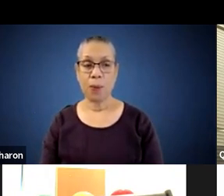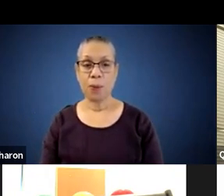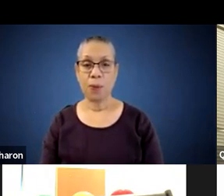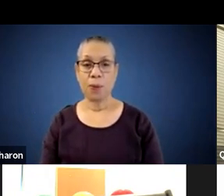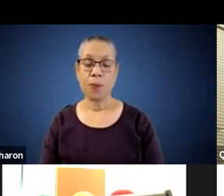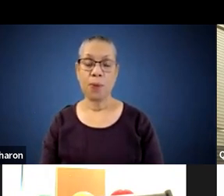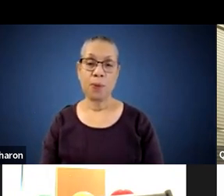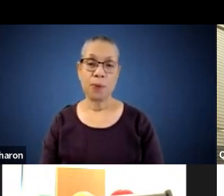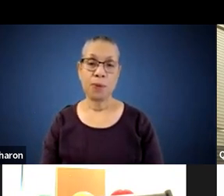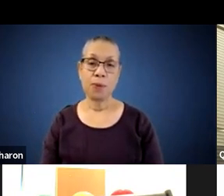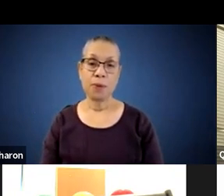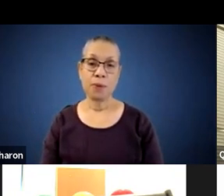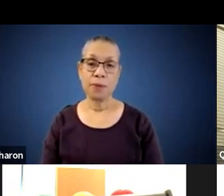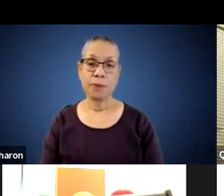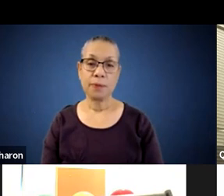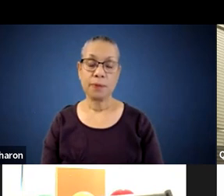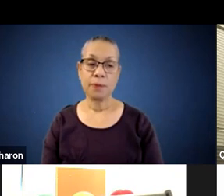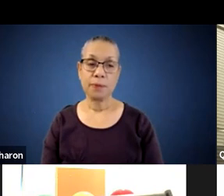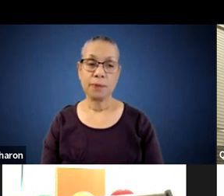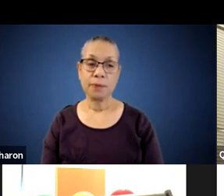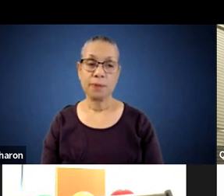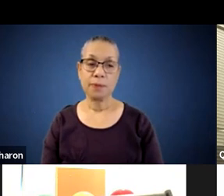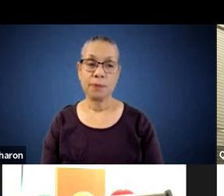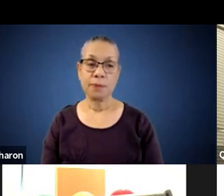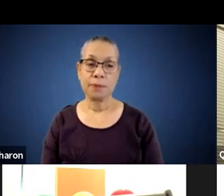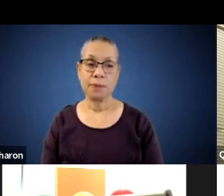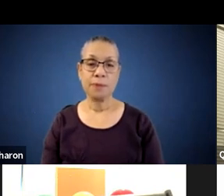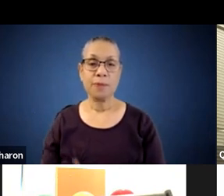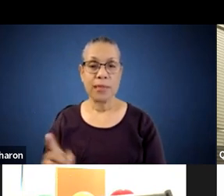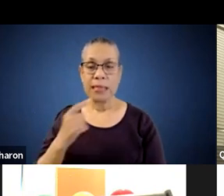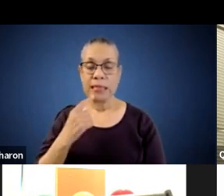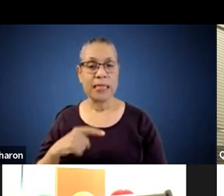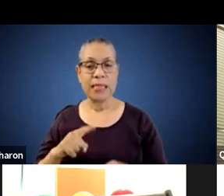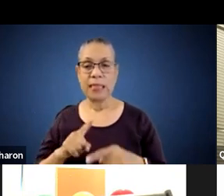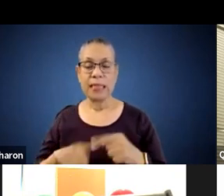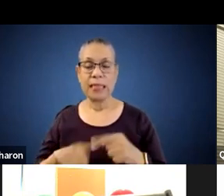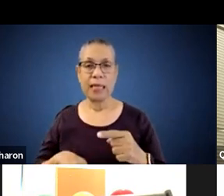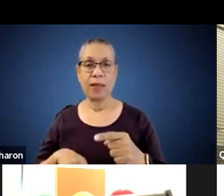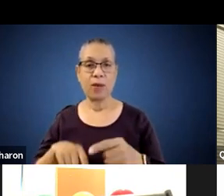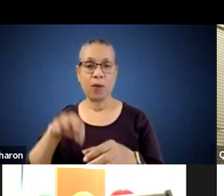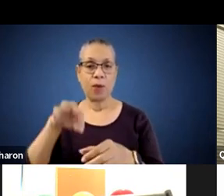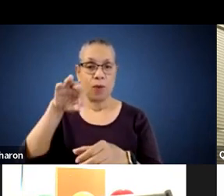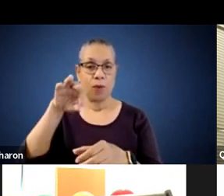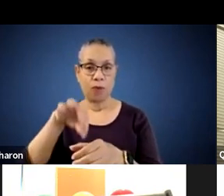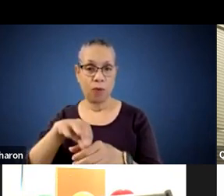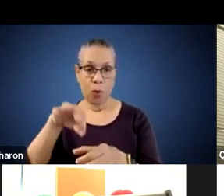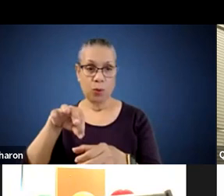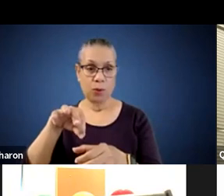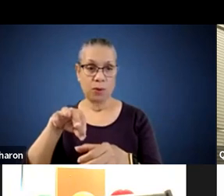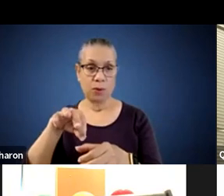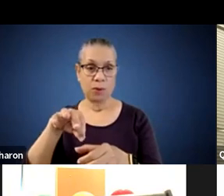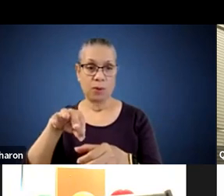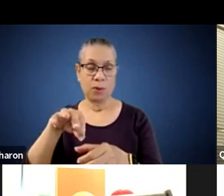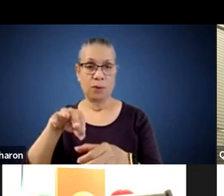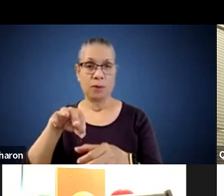it would be against his conscience to vote for for